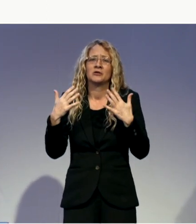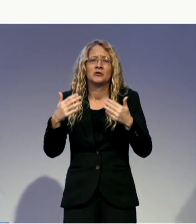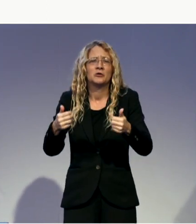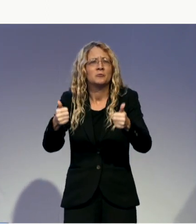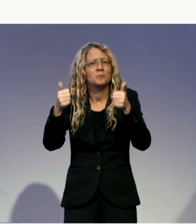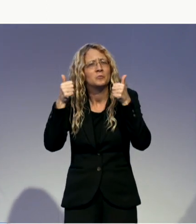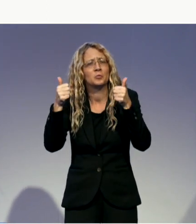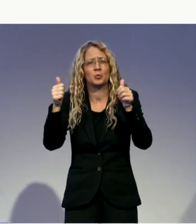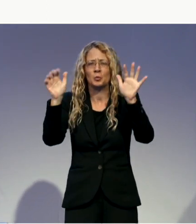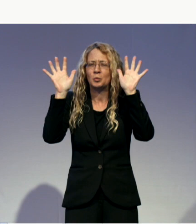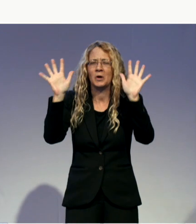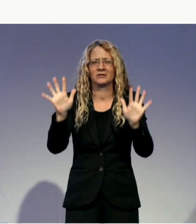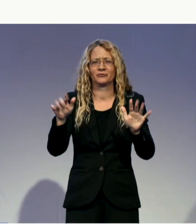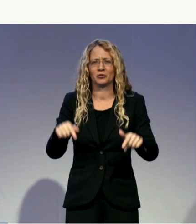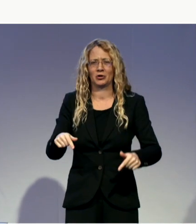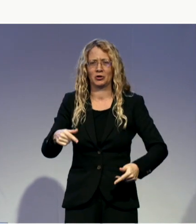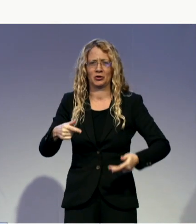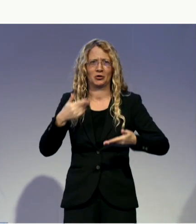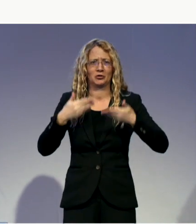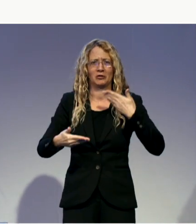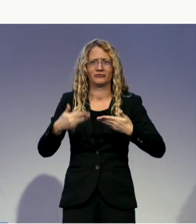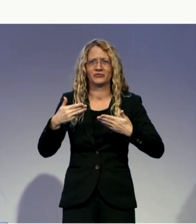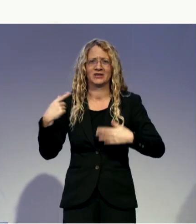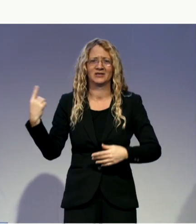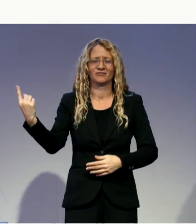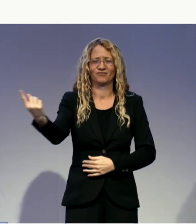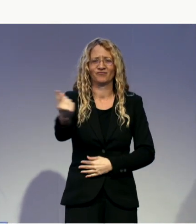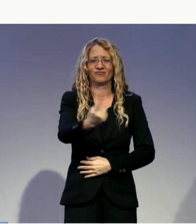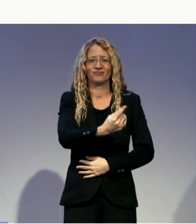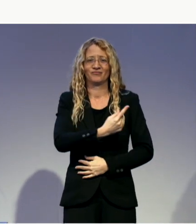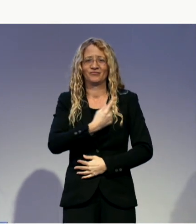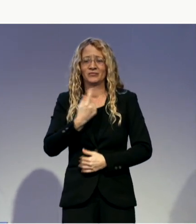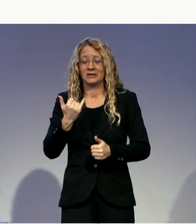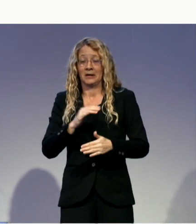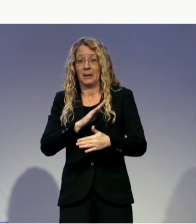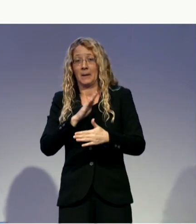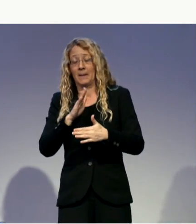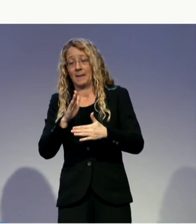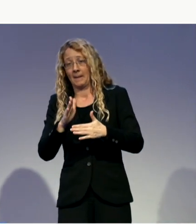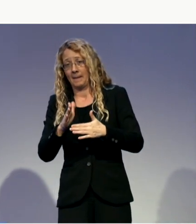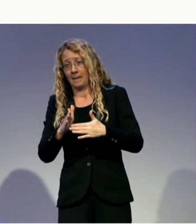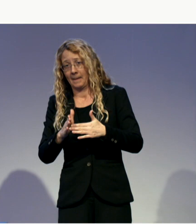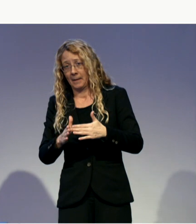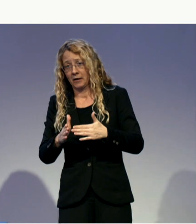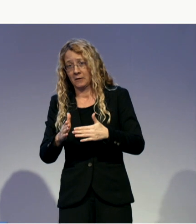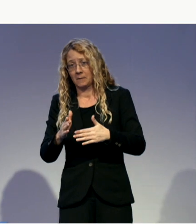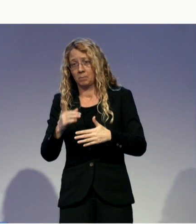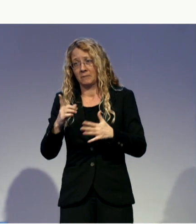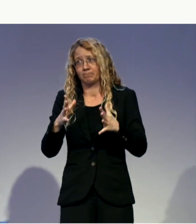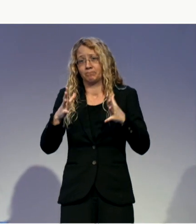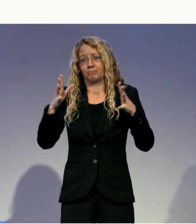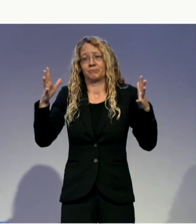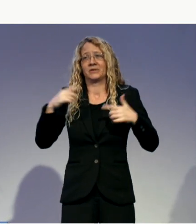you. But now at the end, I have a big wish to send